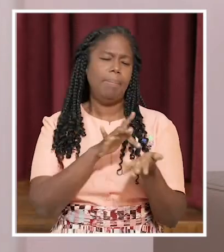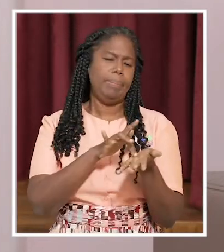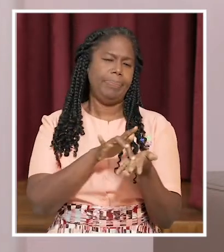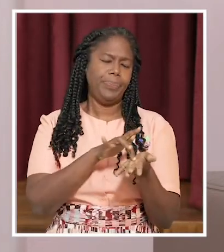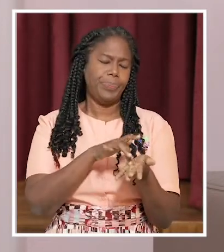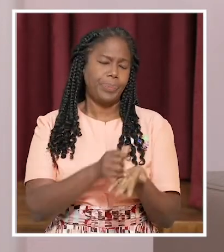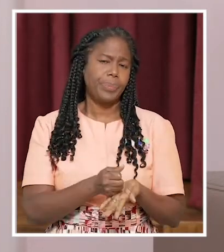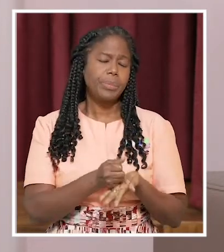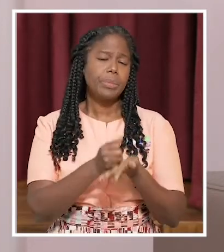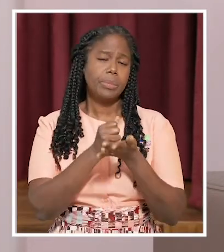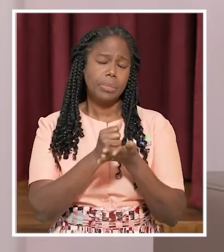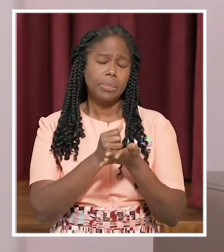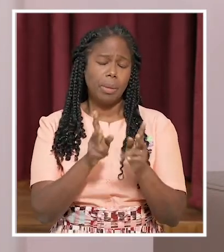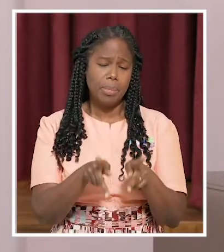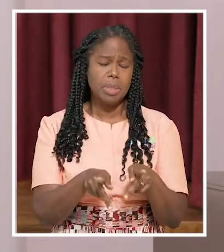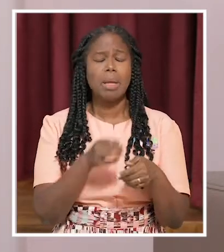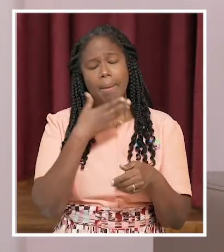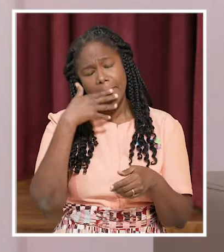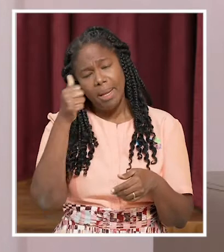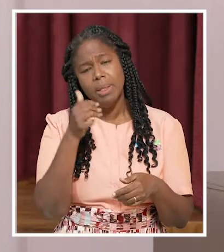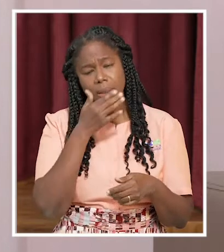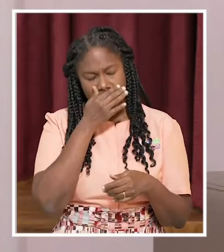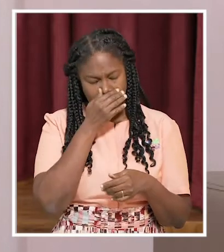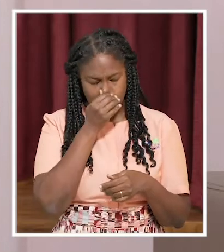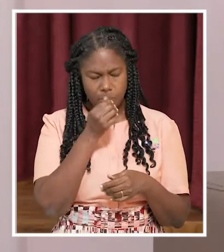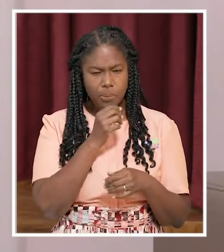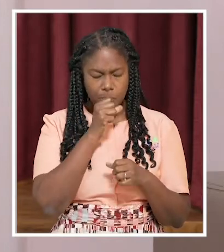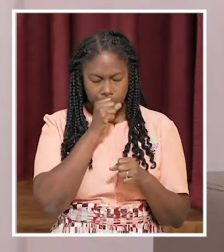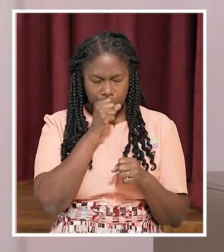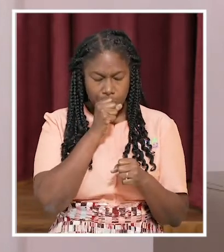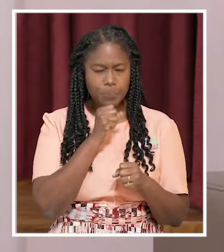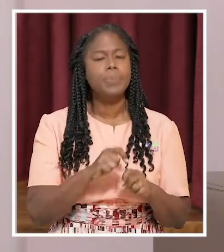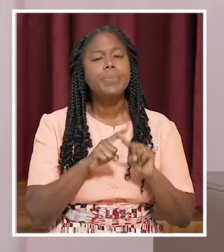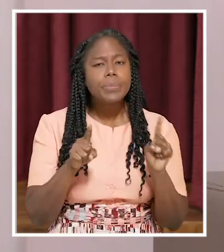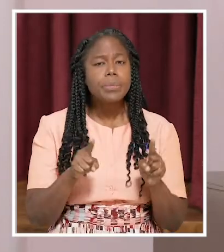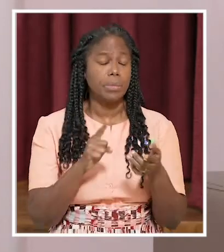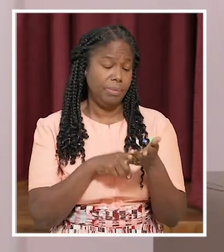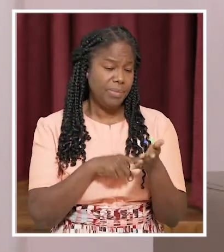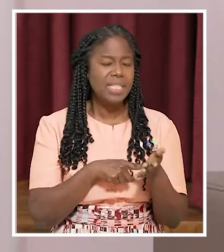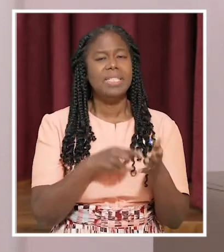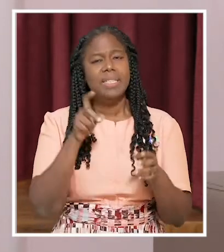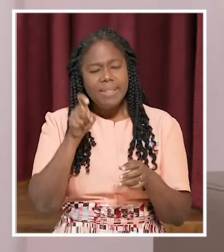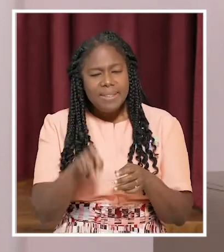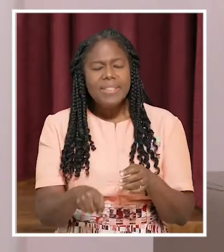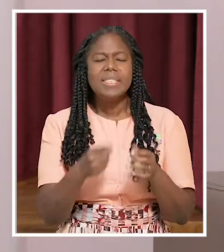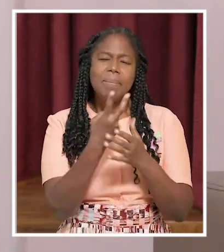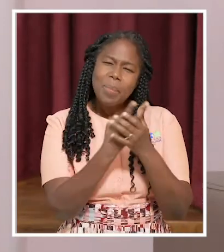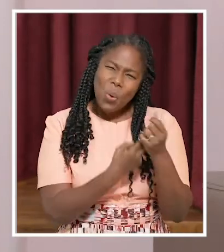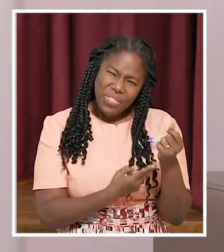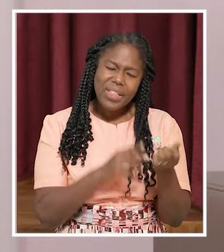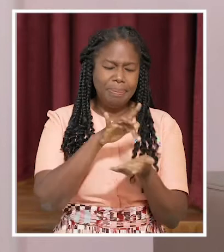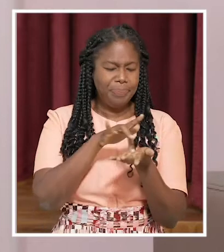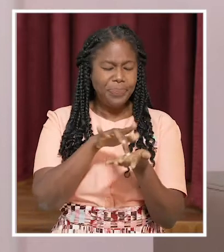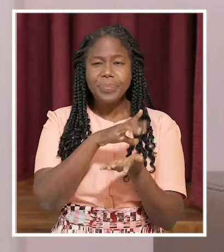necessary. But even in those cases, the combination of medication and talking to a trained professional, a psychologist, a